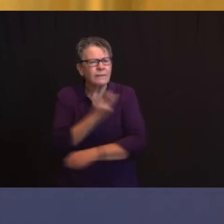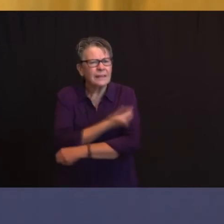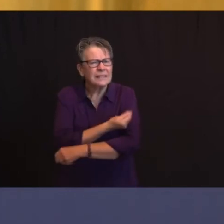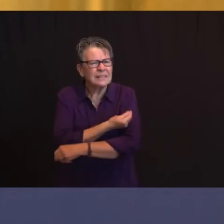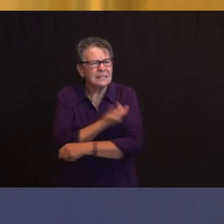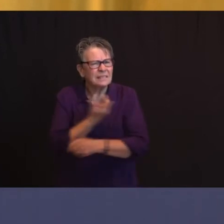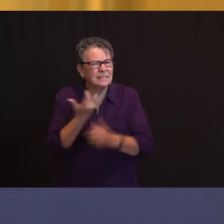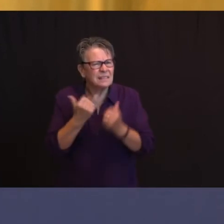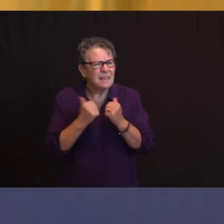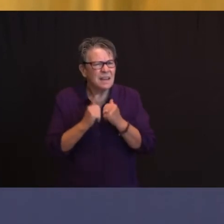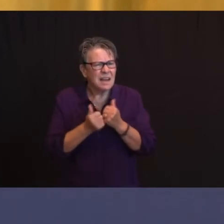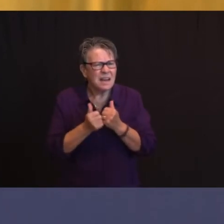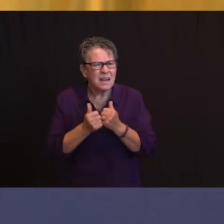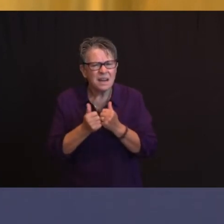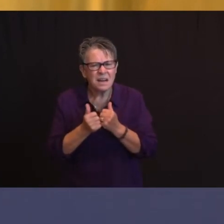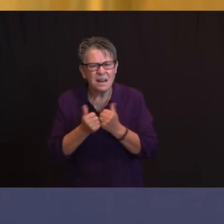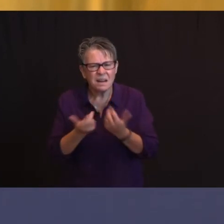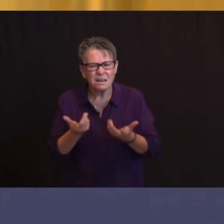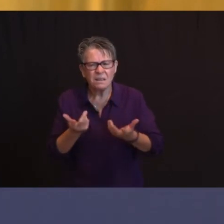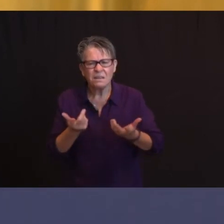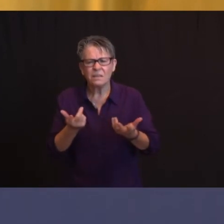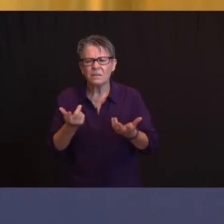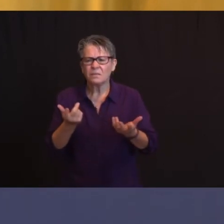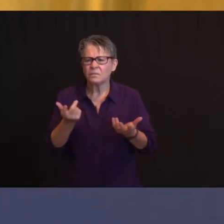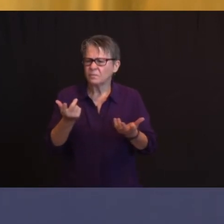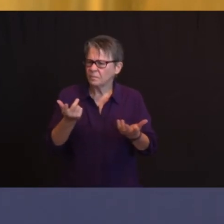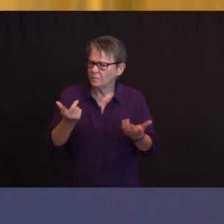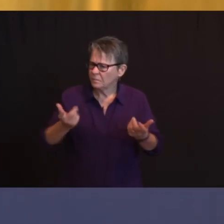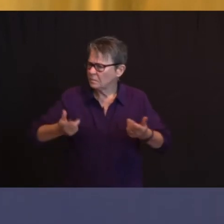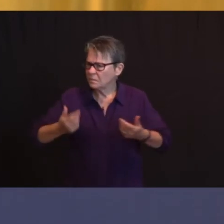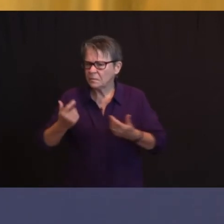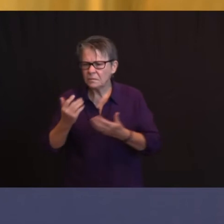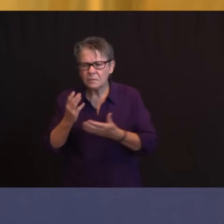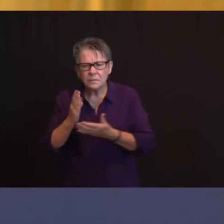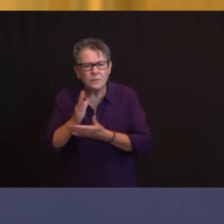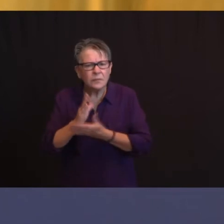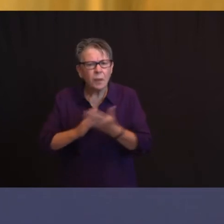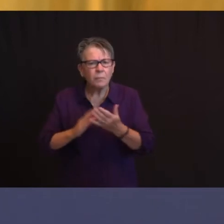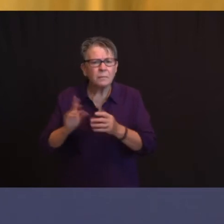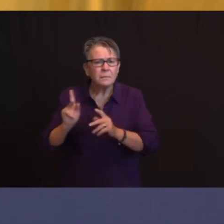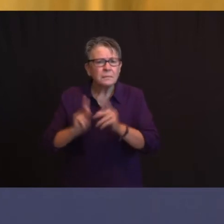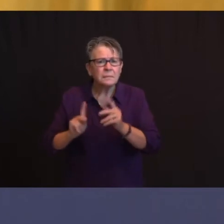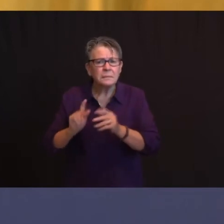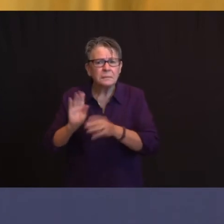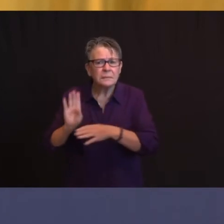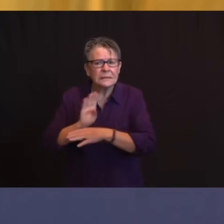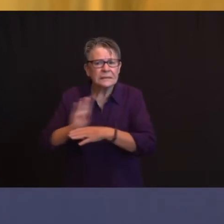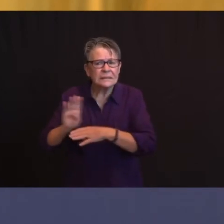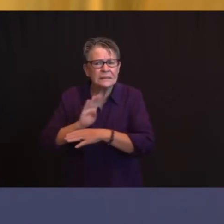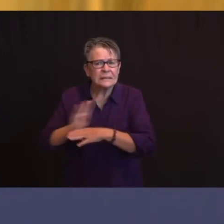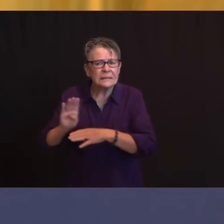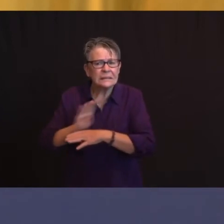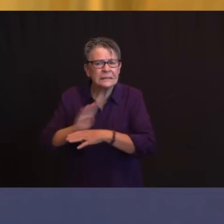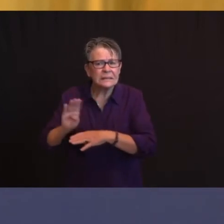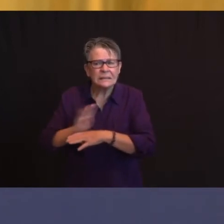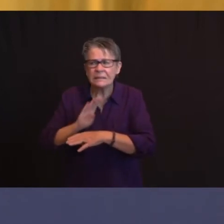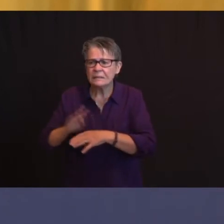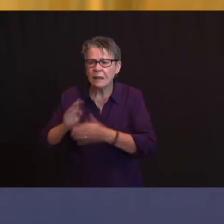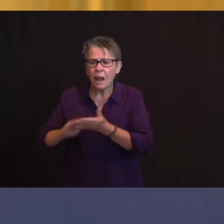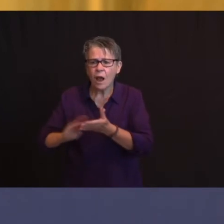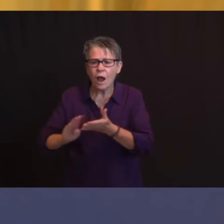about 9,300 employees. Has your administration been in touch with New York or MTA officials on this? And how much